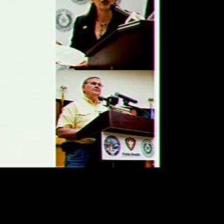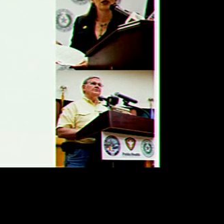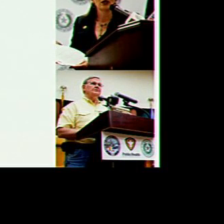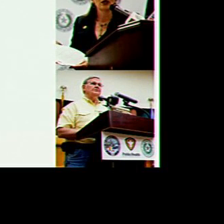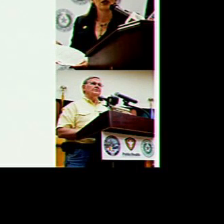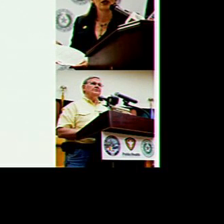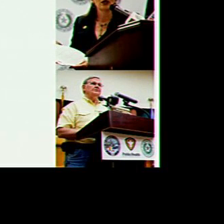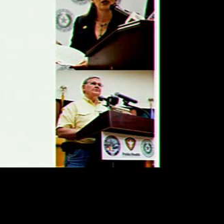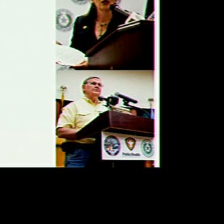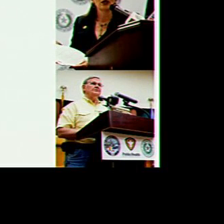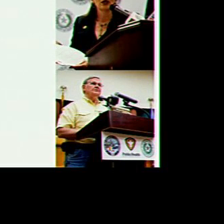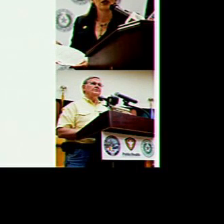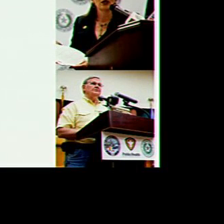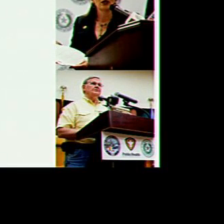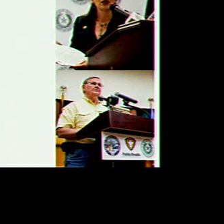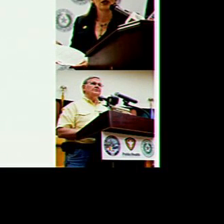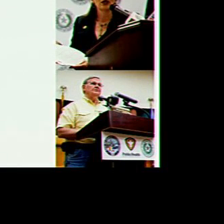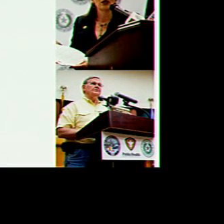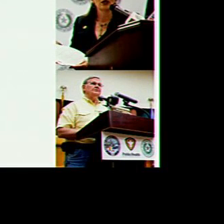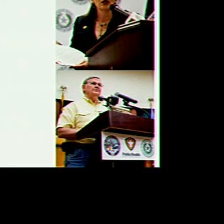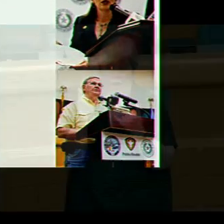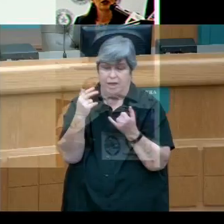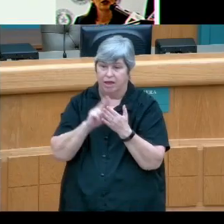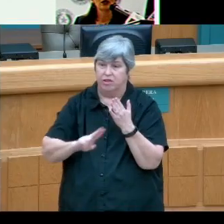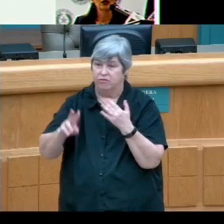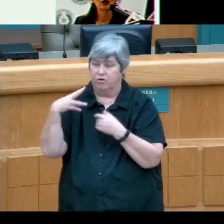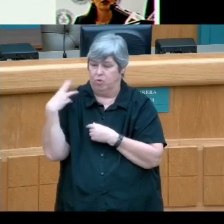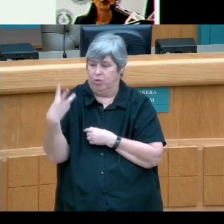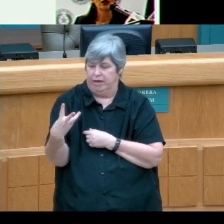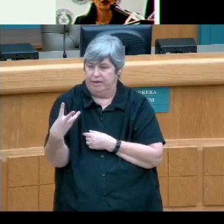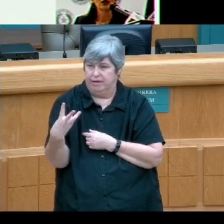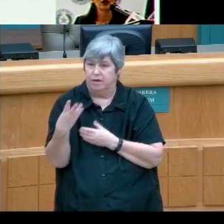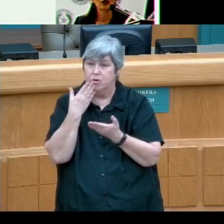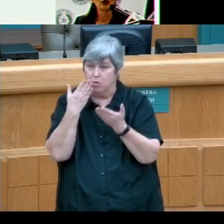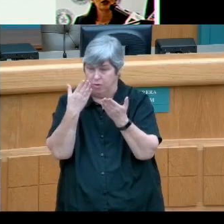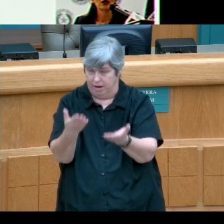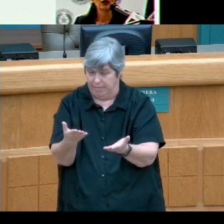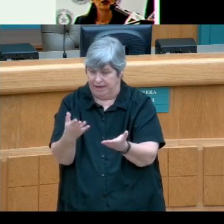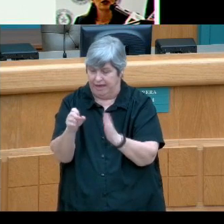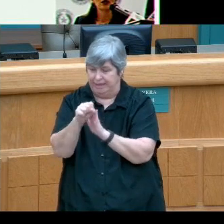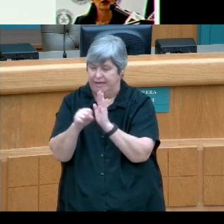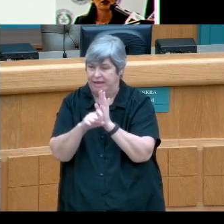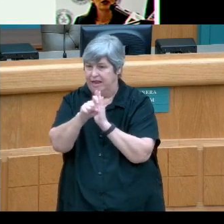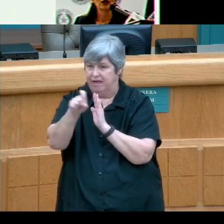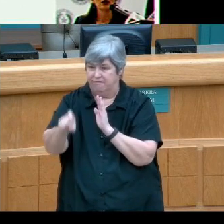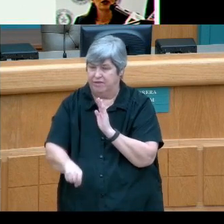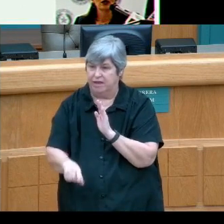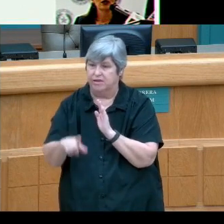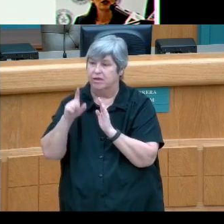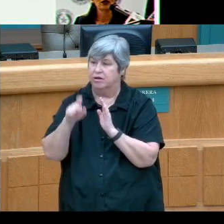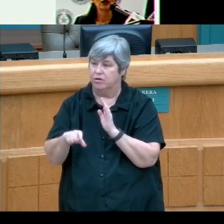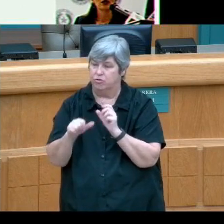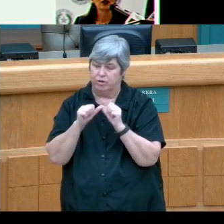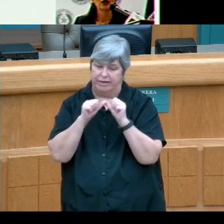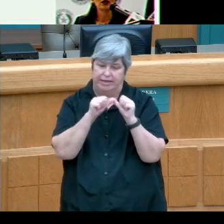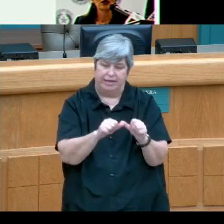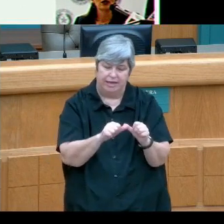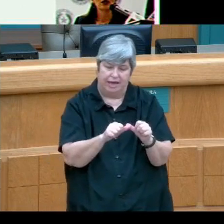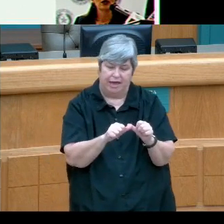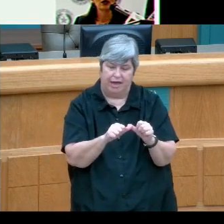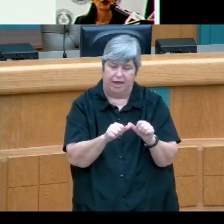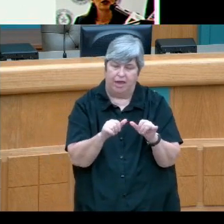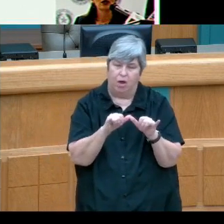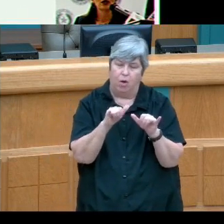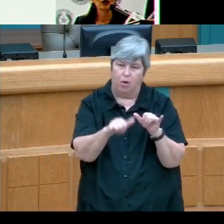month. One reason to do this is that the University of Washington has recommended that the state of Texas shouldn't end stay-at-home